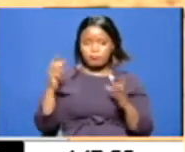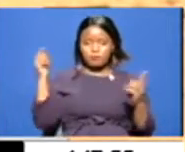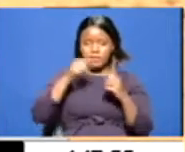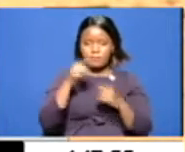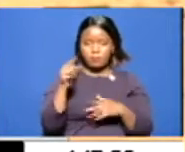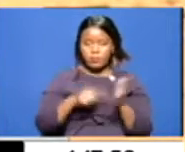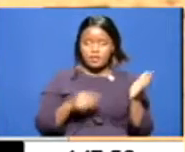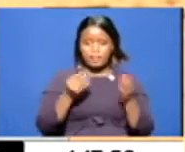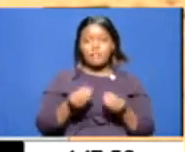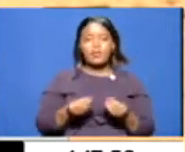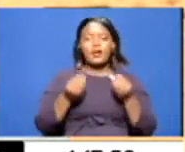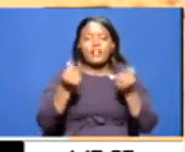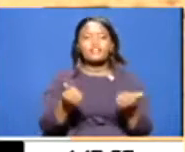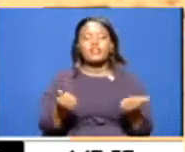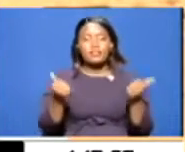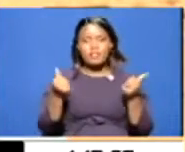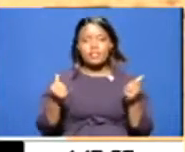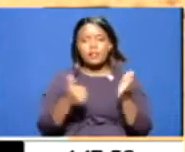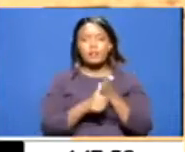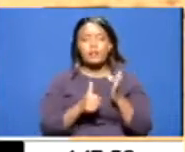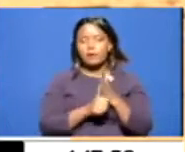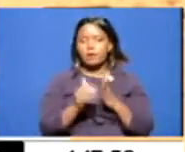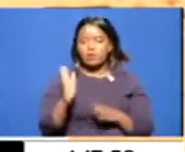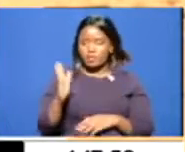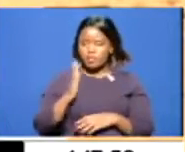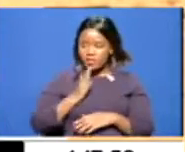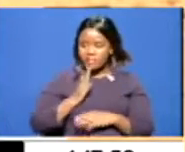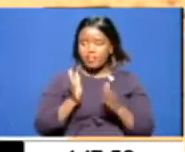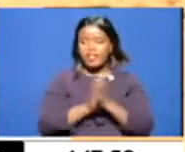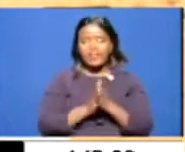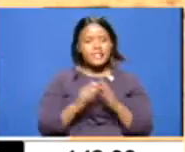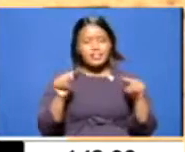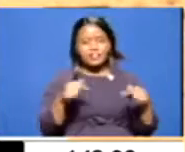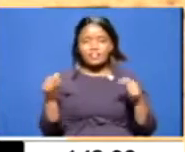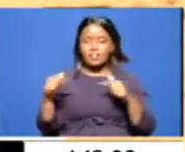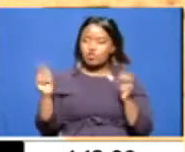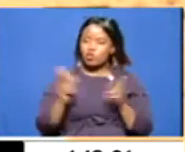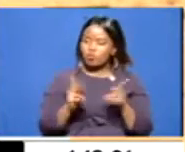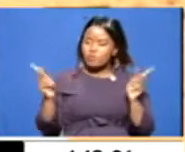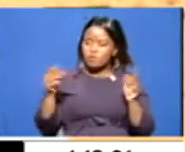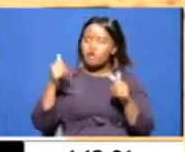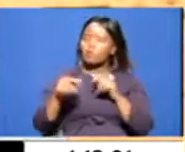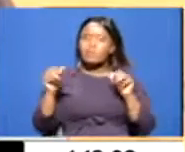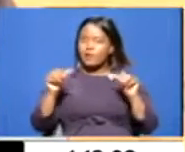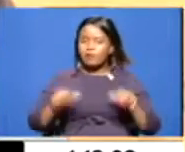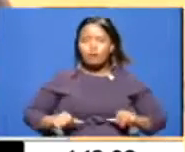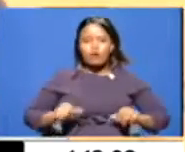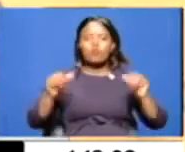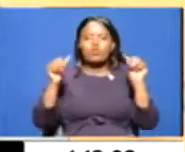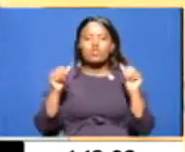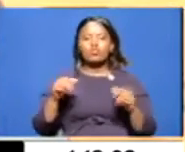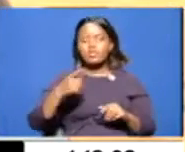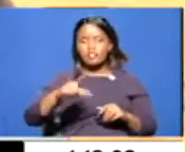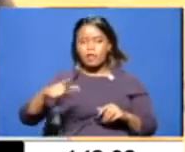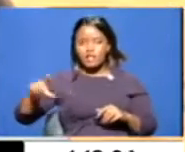addressing the insecurity and disruption of peace that has been there in Kirima sub-county. The purpose of